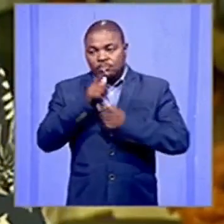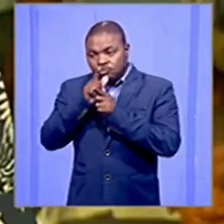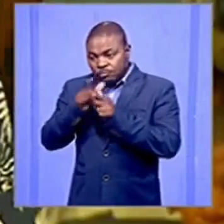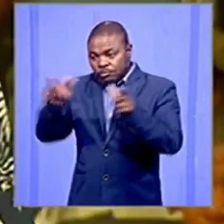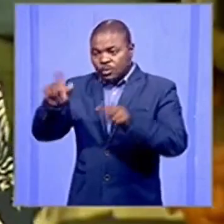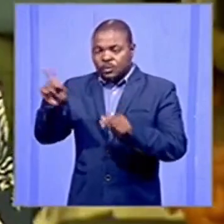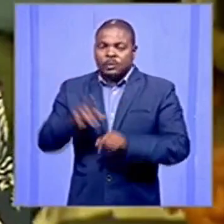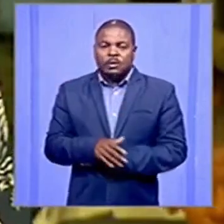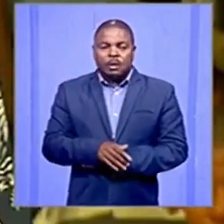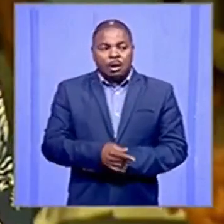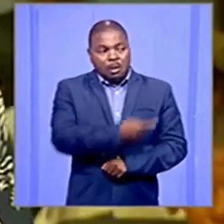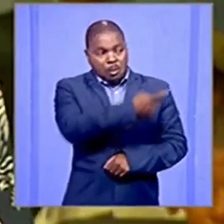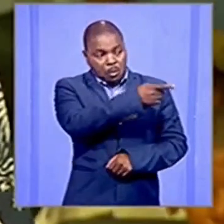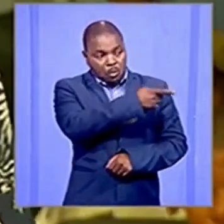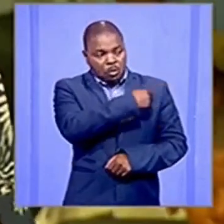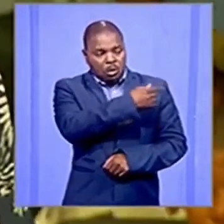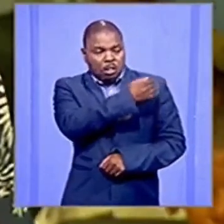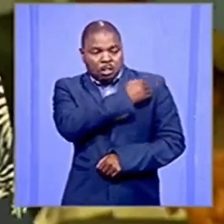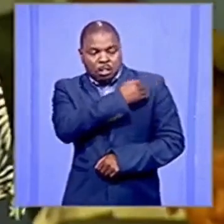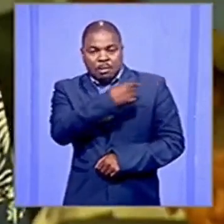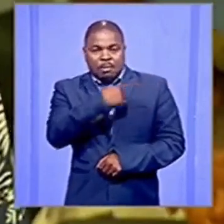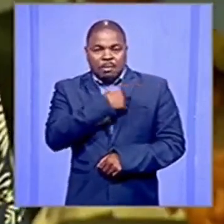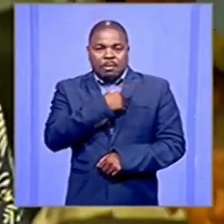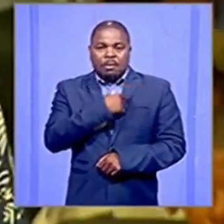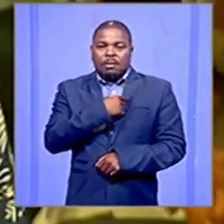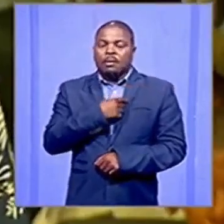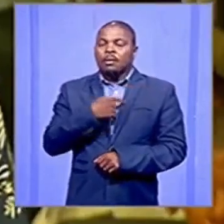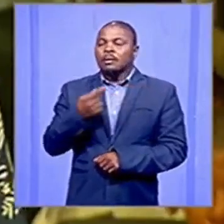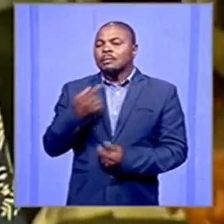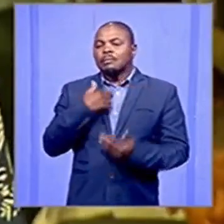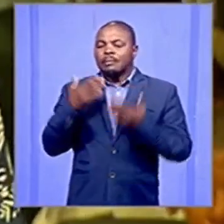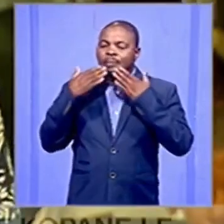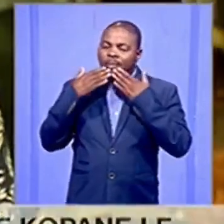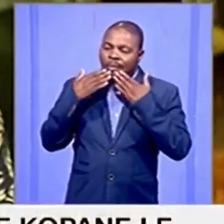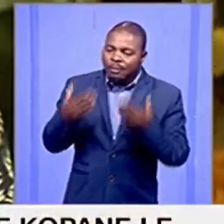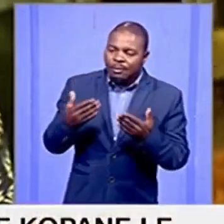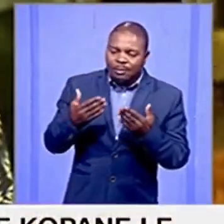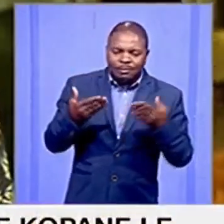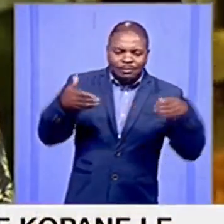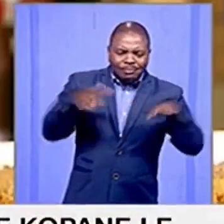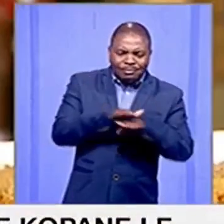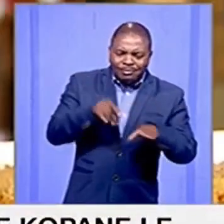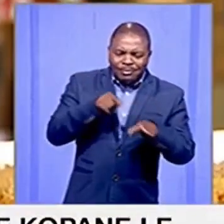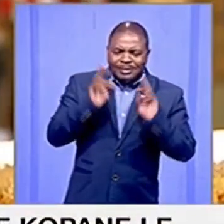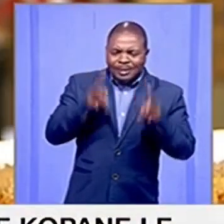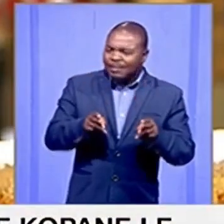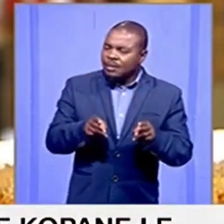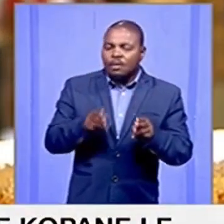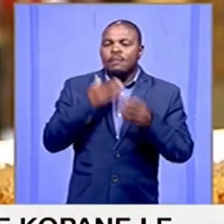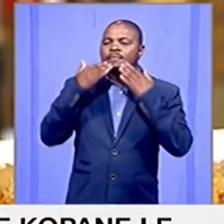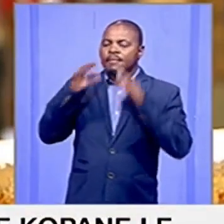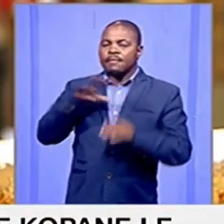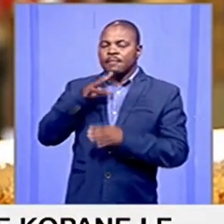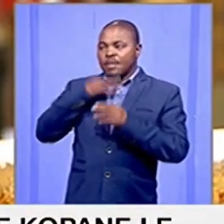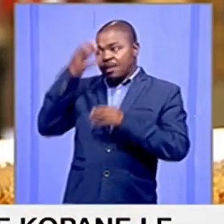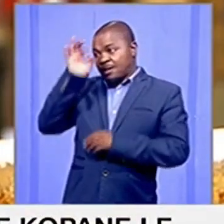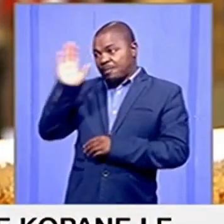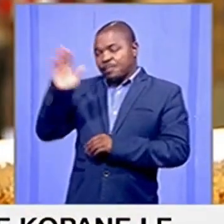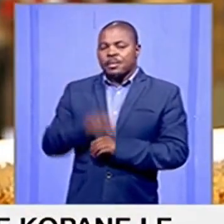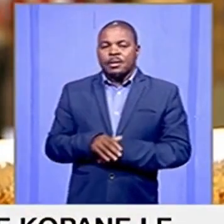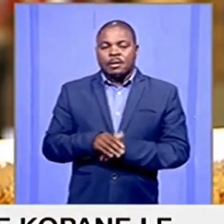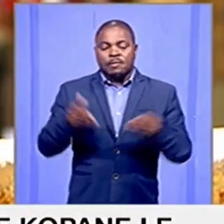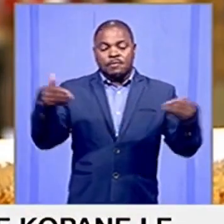ba nkgopetse gore ke llaetse gore ga ba leboge lehu ba no leboga mmuso. Tirelophitlho ya bone e tlile go